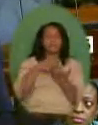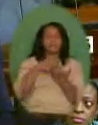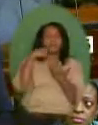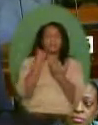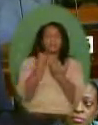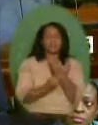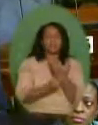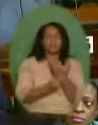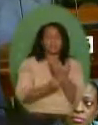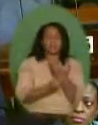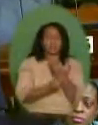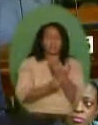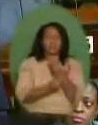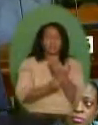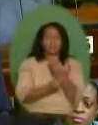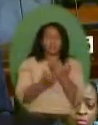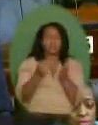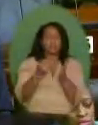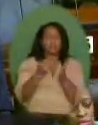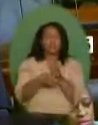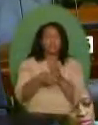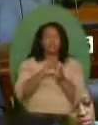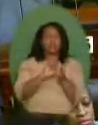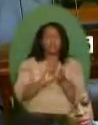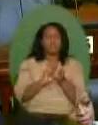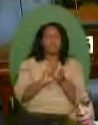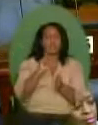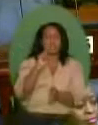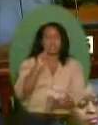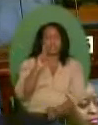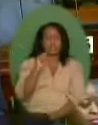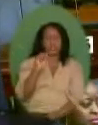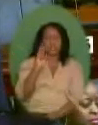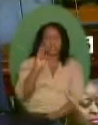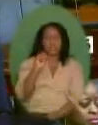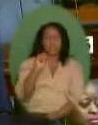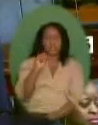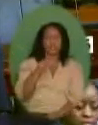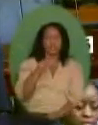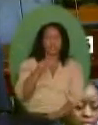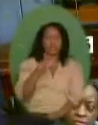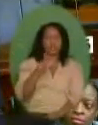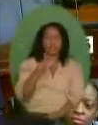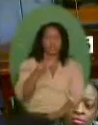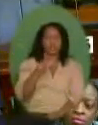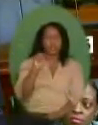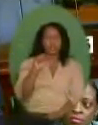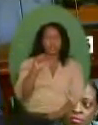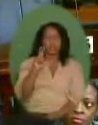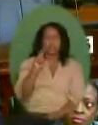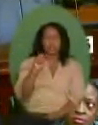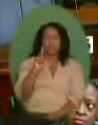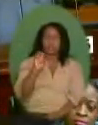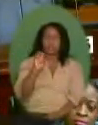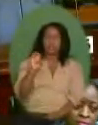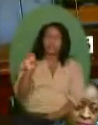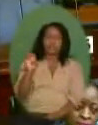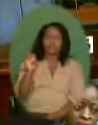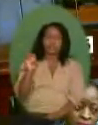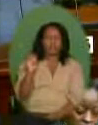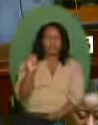Kamal Mankey, Permanent Secretary in the Ministry of Finance, and a report was presented which showed by analysis